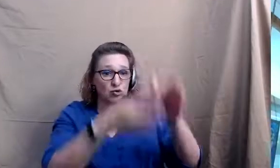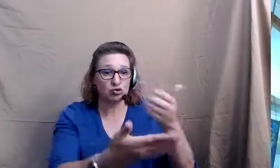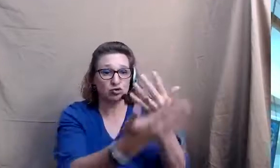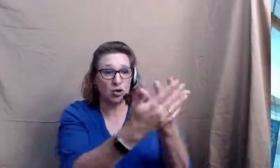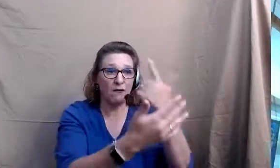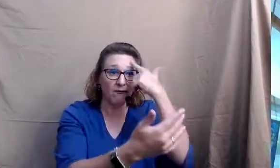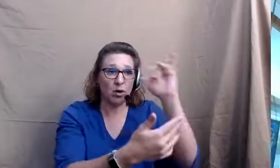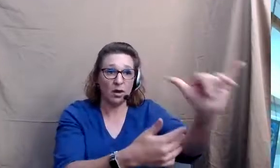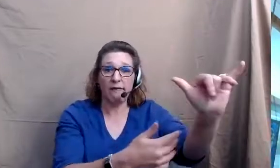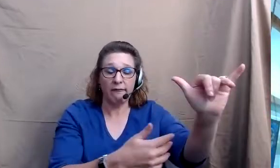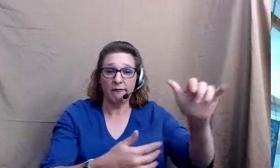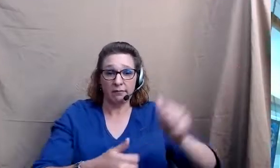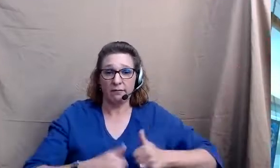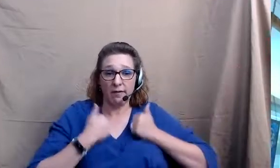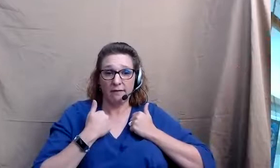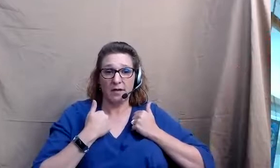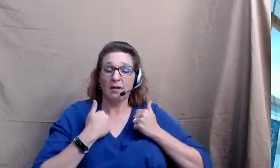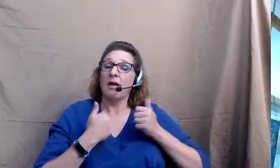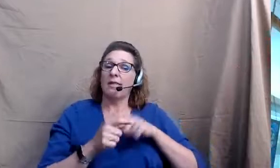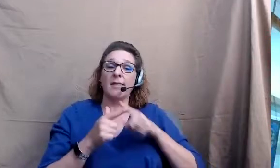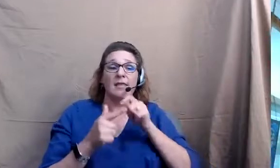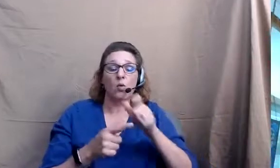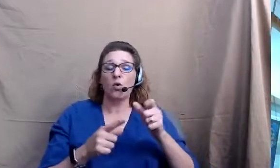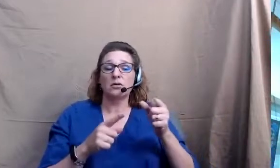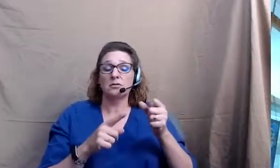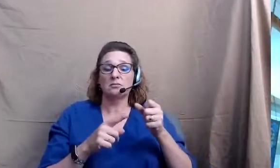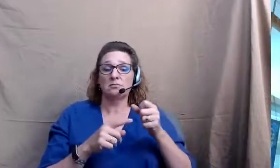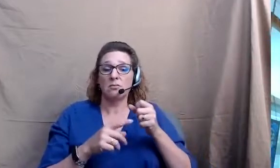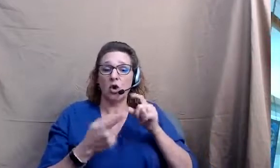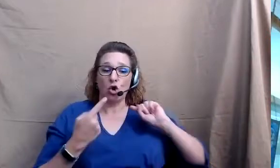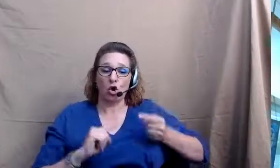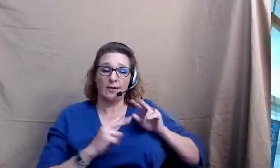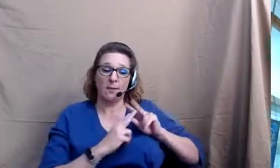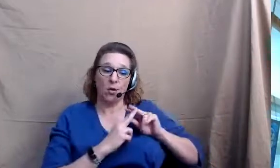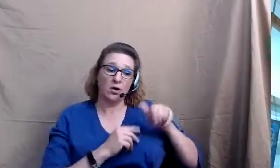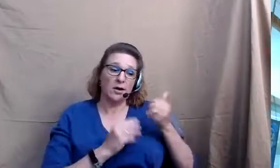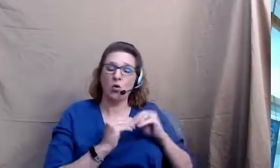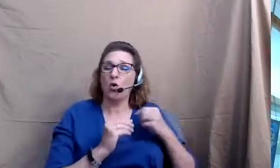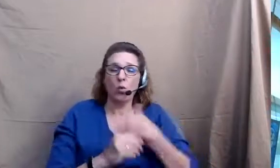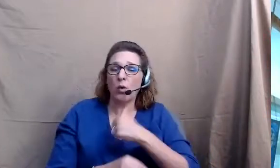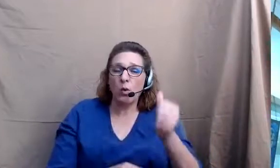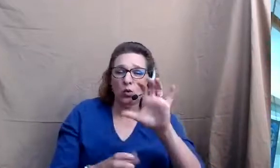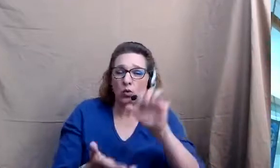We're not going to do that. We have a huge mass incarceration problem in the United States already. 2.3 million people